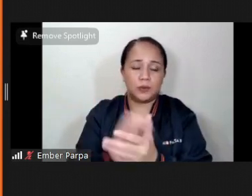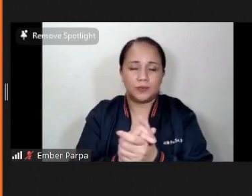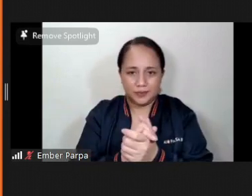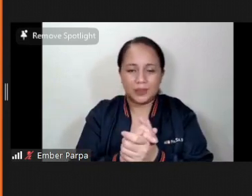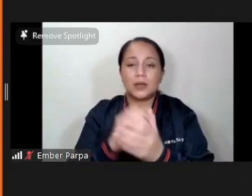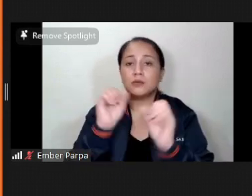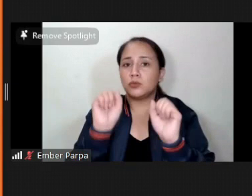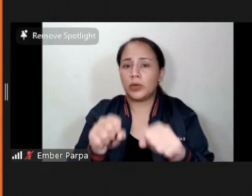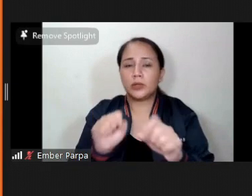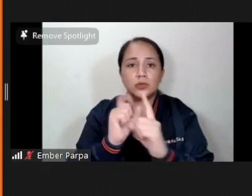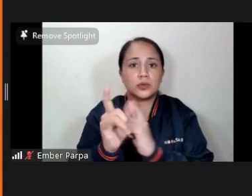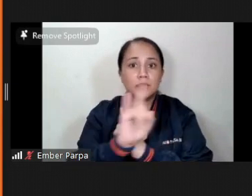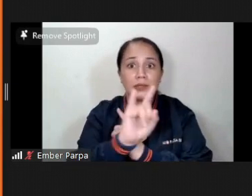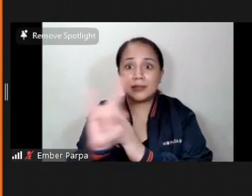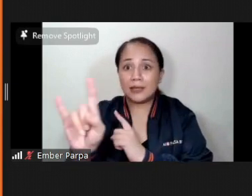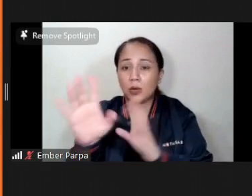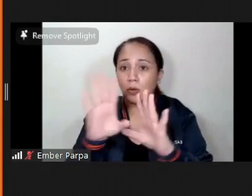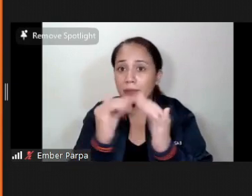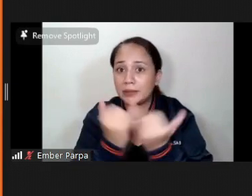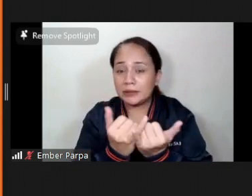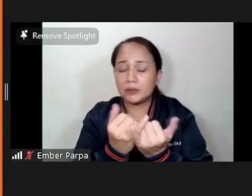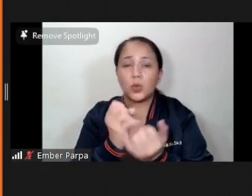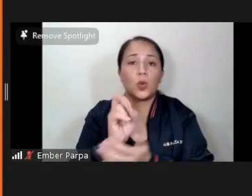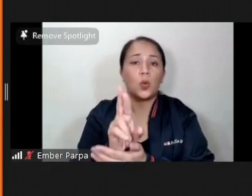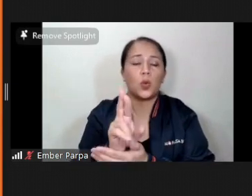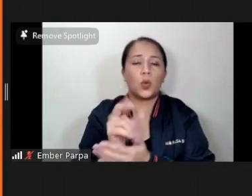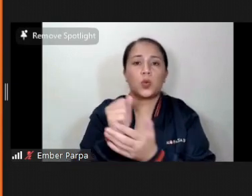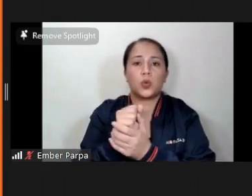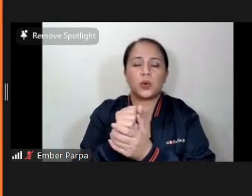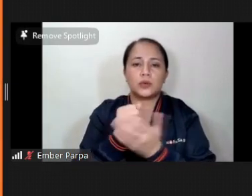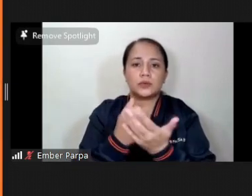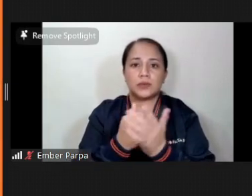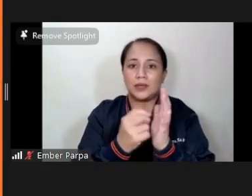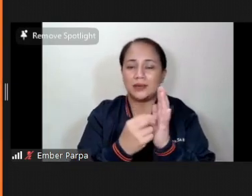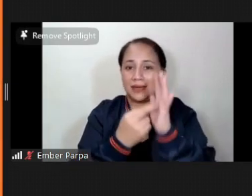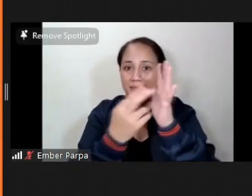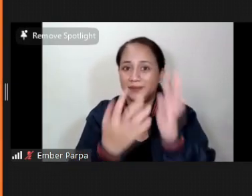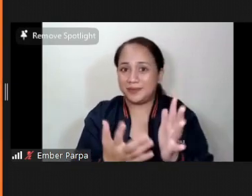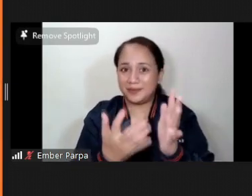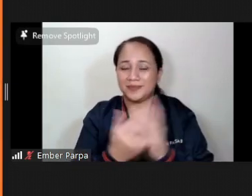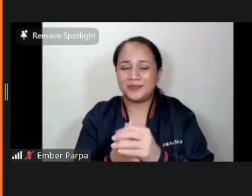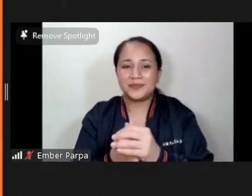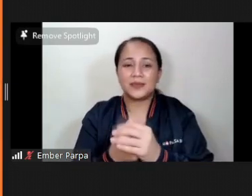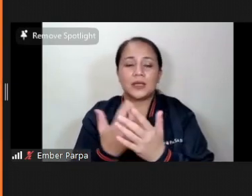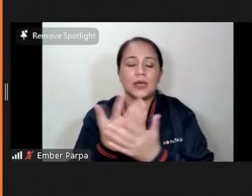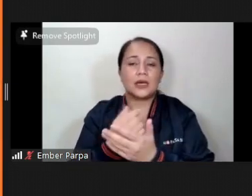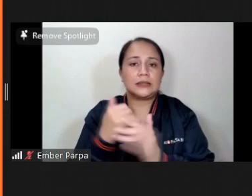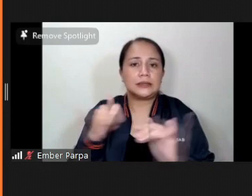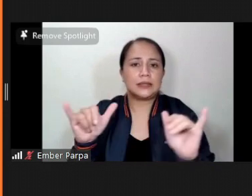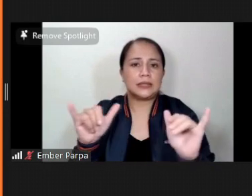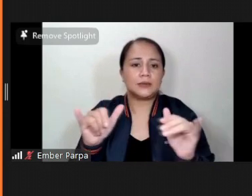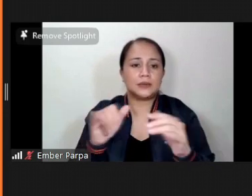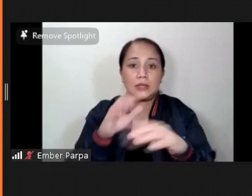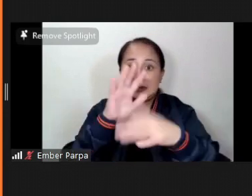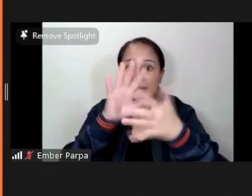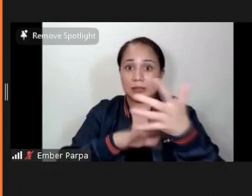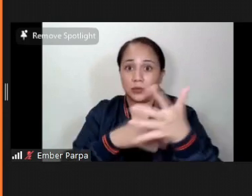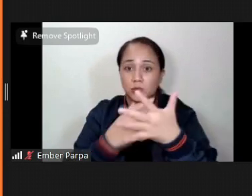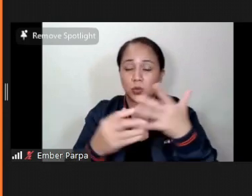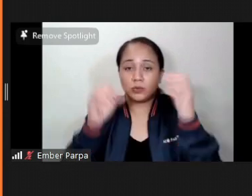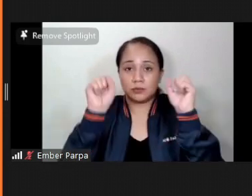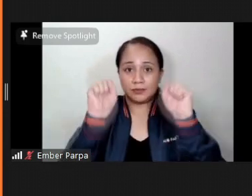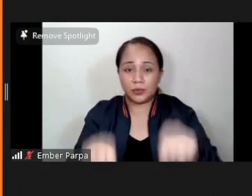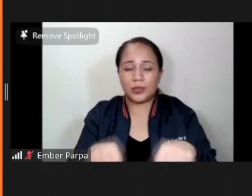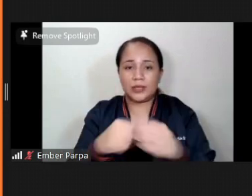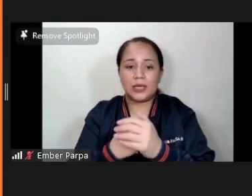pwede pong social media companies, or pwede rin po ang celebrity ambassadors. Sa ating time frame, maaari po natin siyang gawin at isasagawa natin